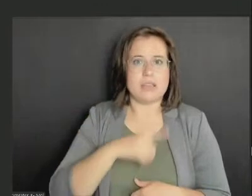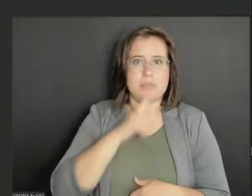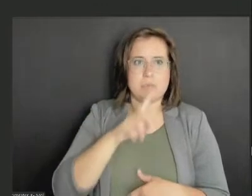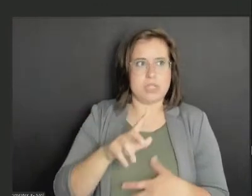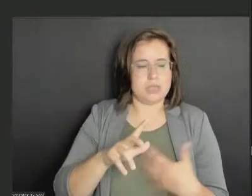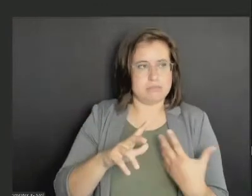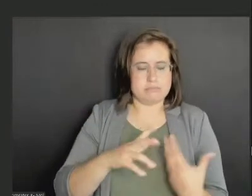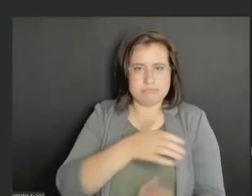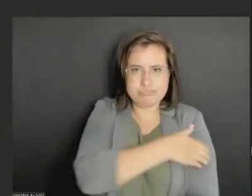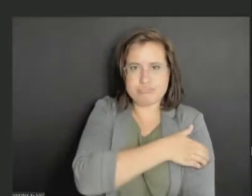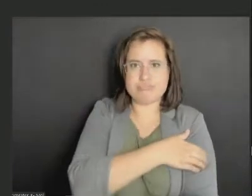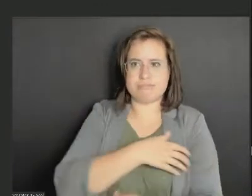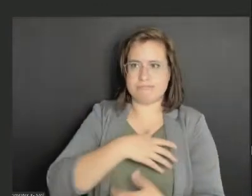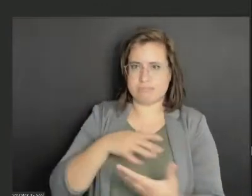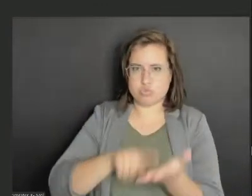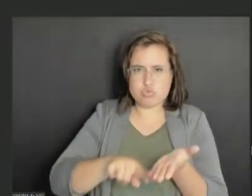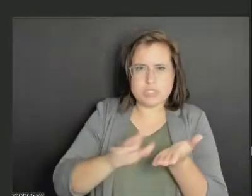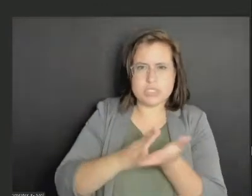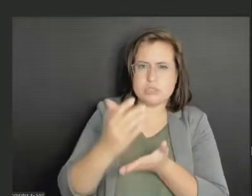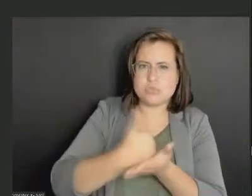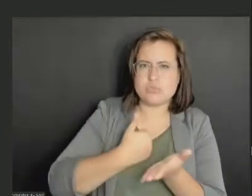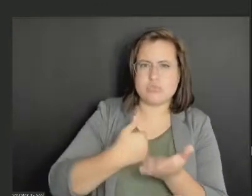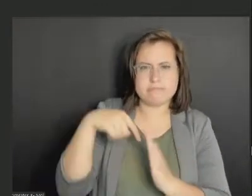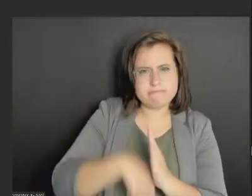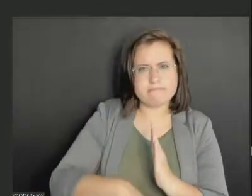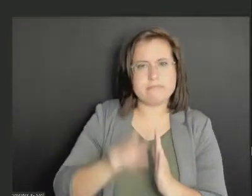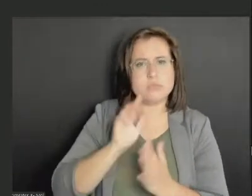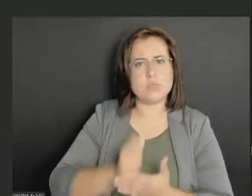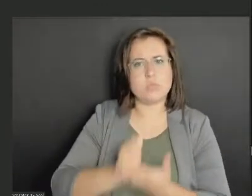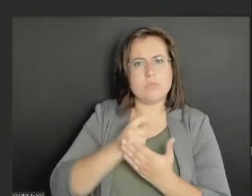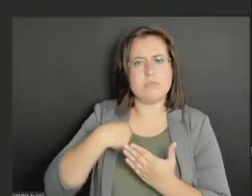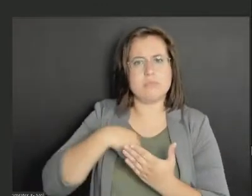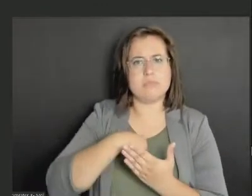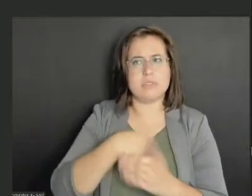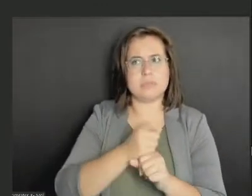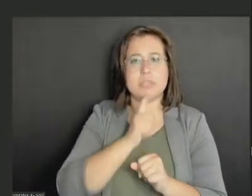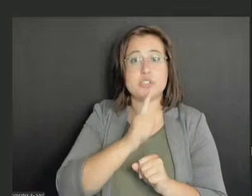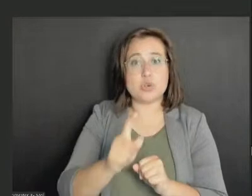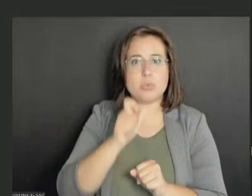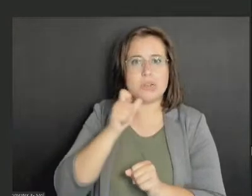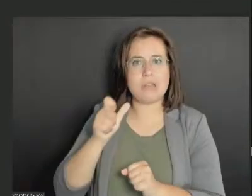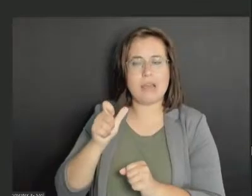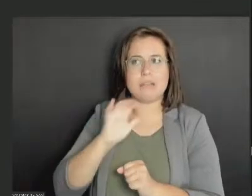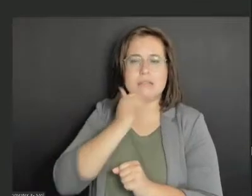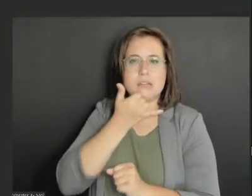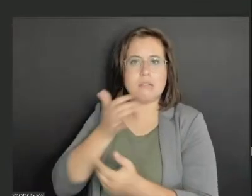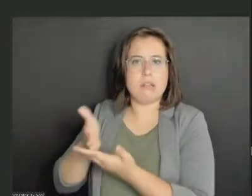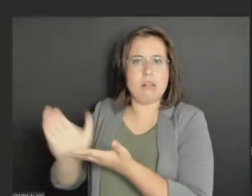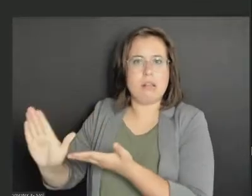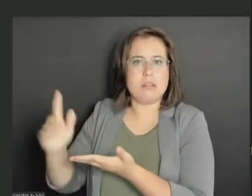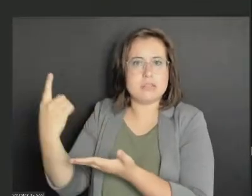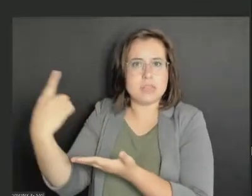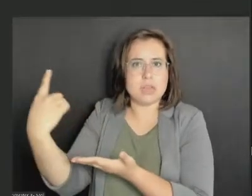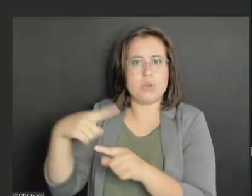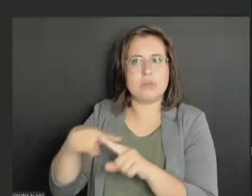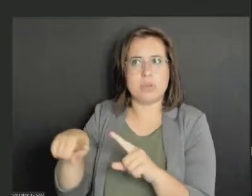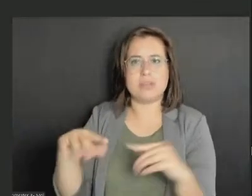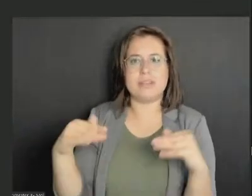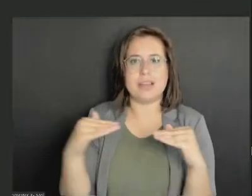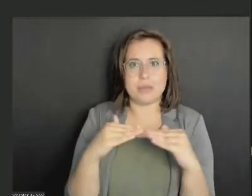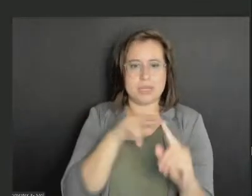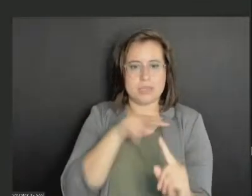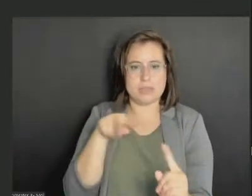type of research and help us, in fact, to ensure that we're not leaving anyone out, but are achieving equity from a research